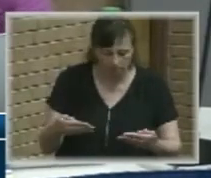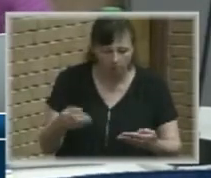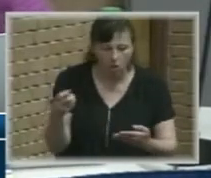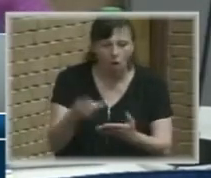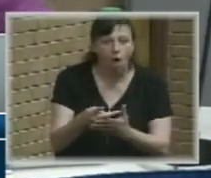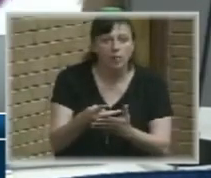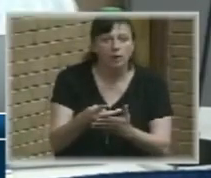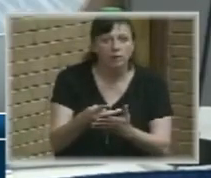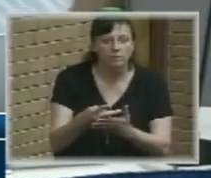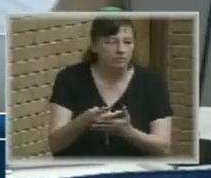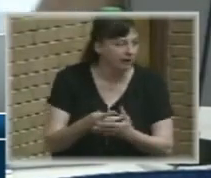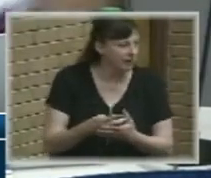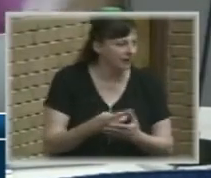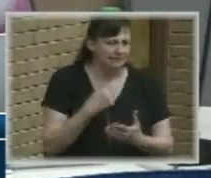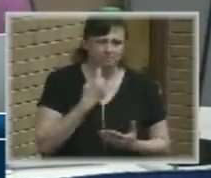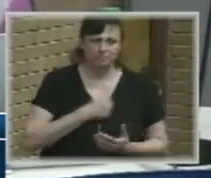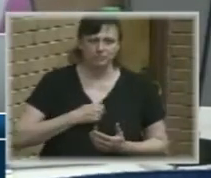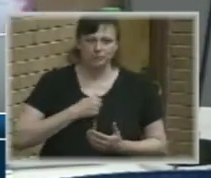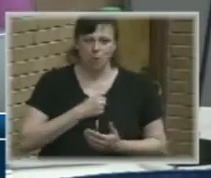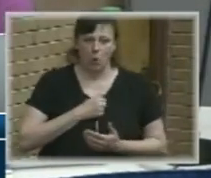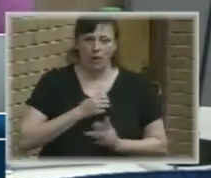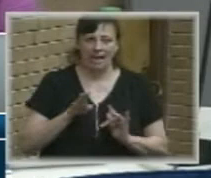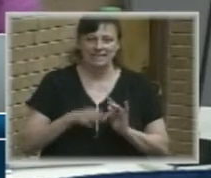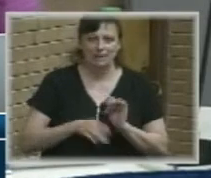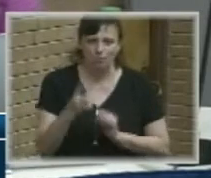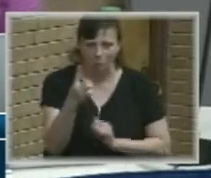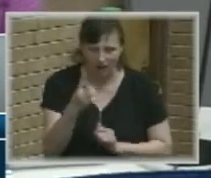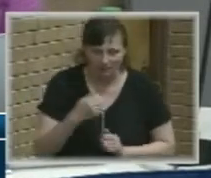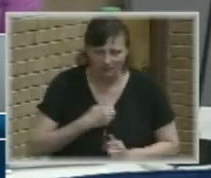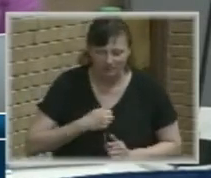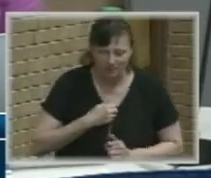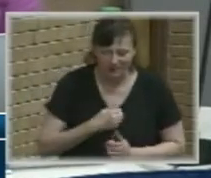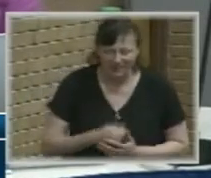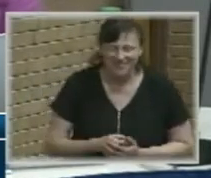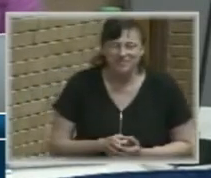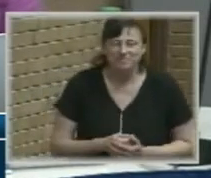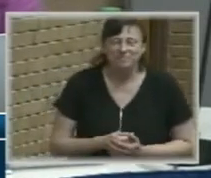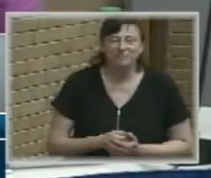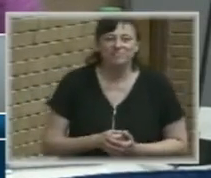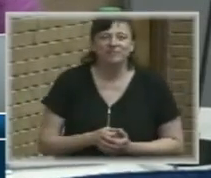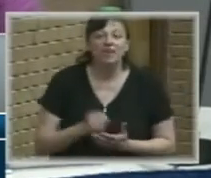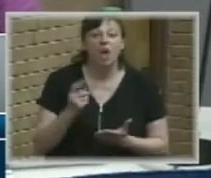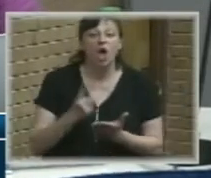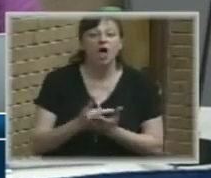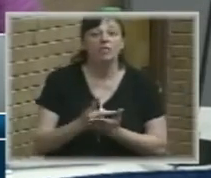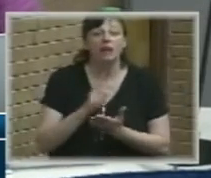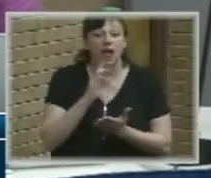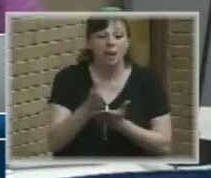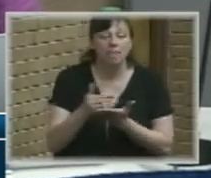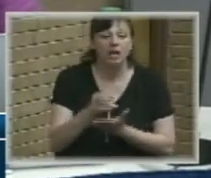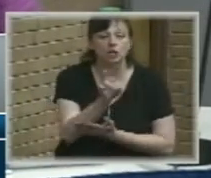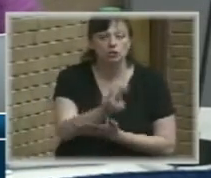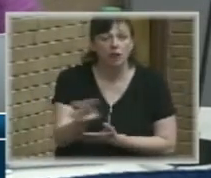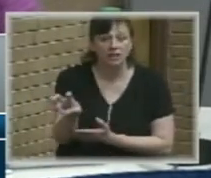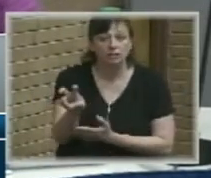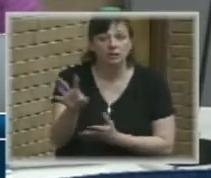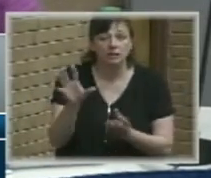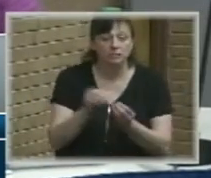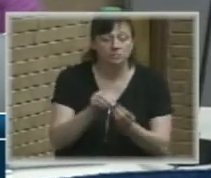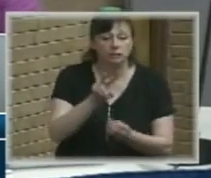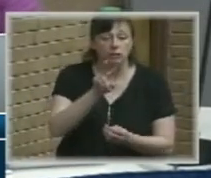authorize the I jumped ahead. The next matter before us seeks to authorize a budget transfer in the amount